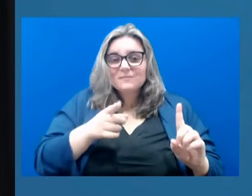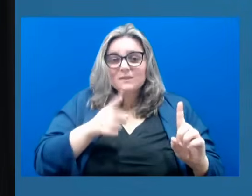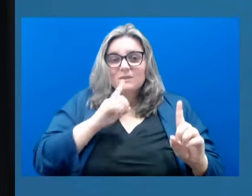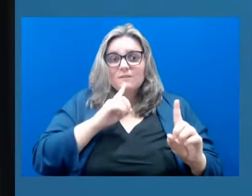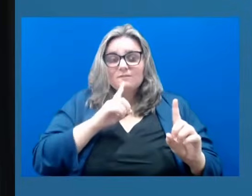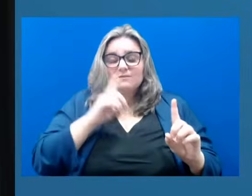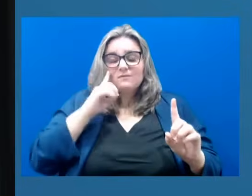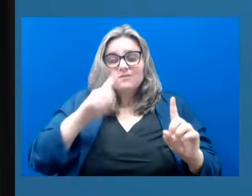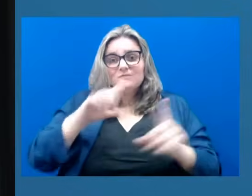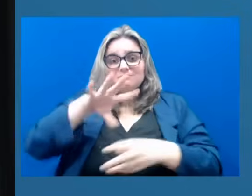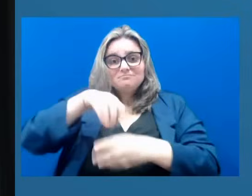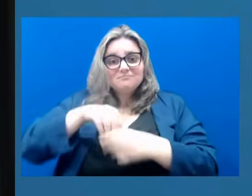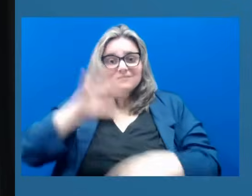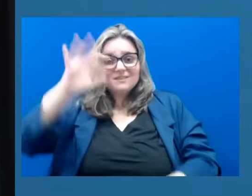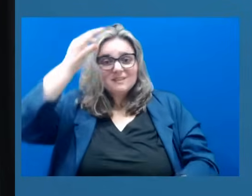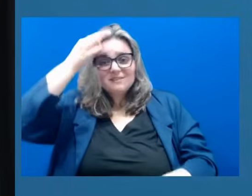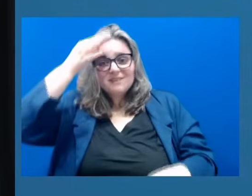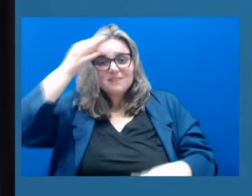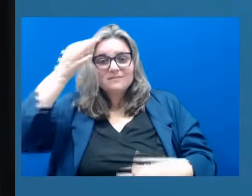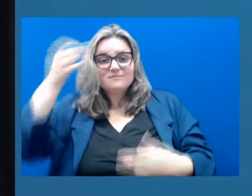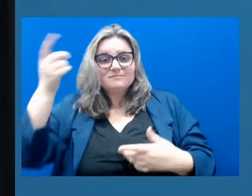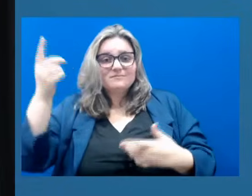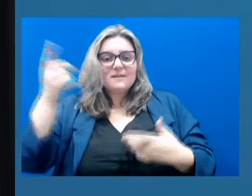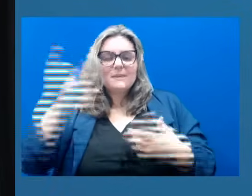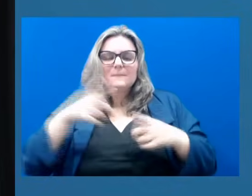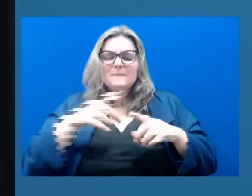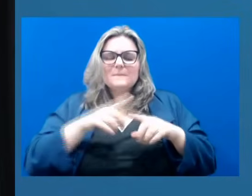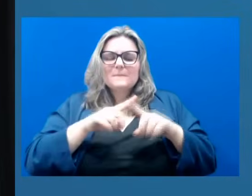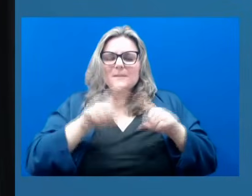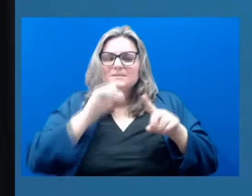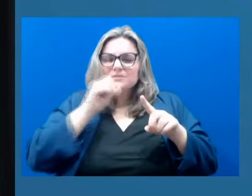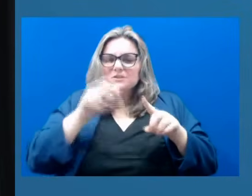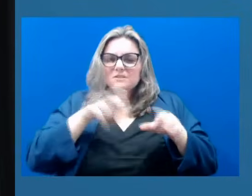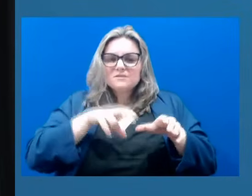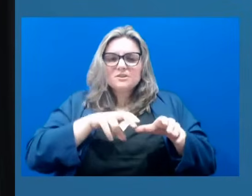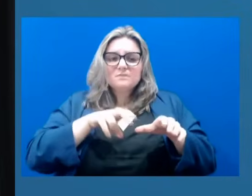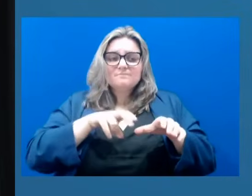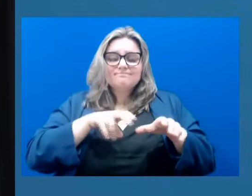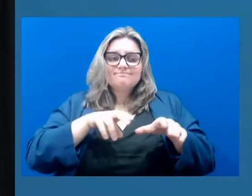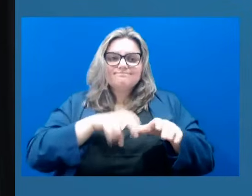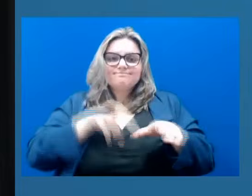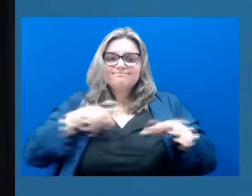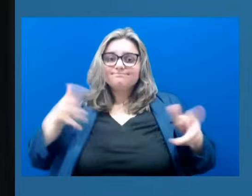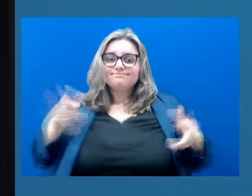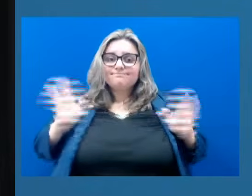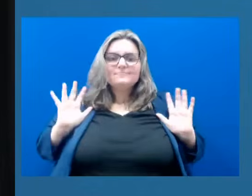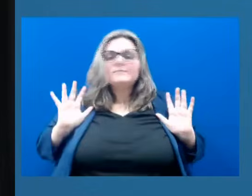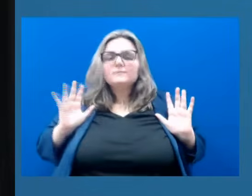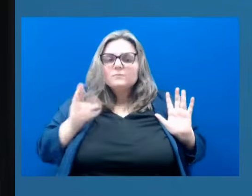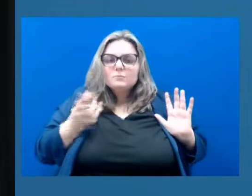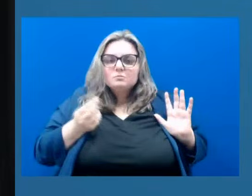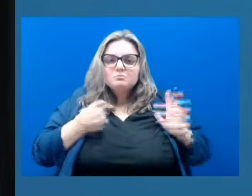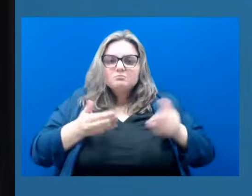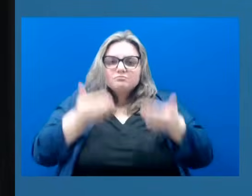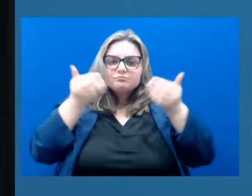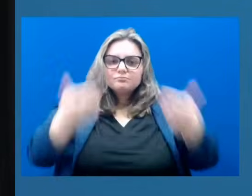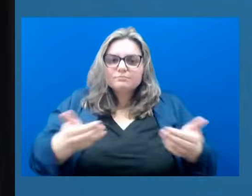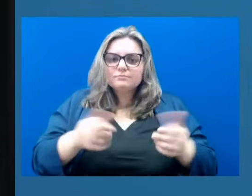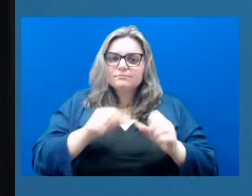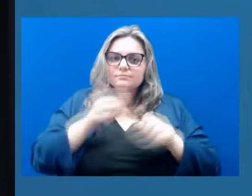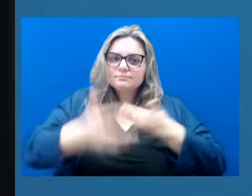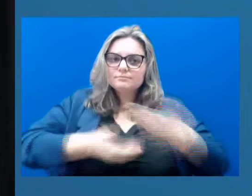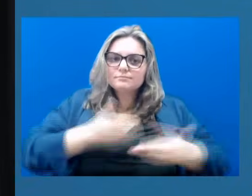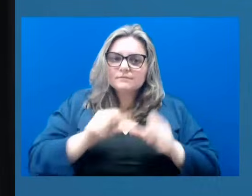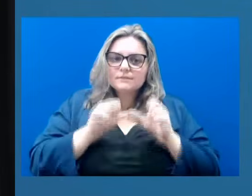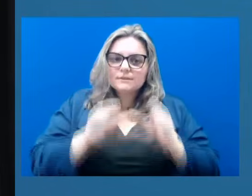But instead of just stepping back, you moved forward. And you could have made it clear, Governor, that New York State wasn't going to leave a